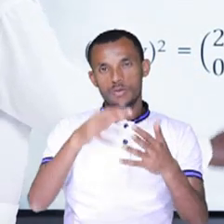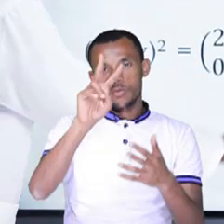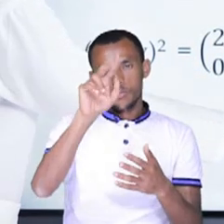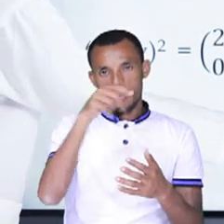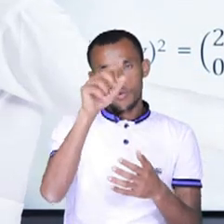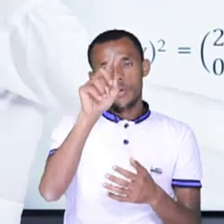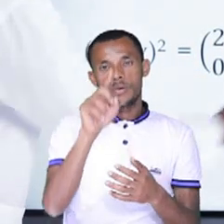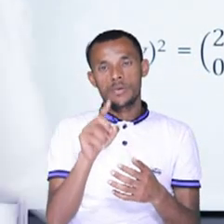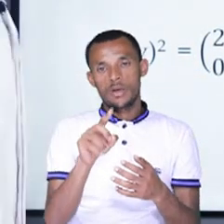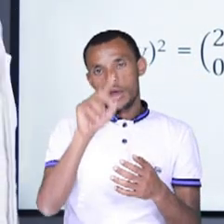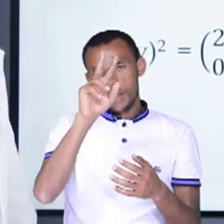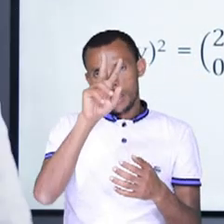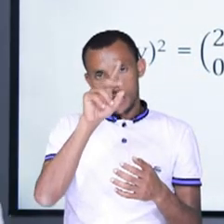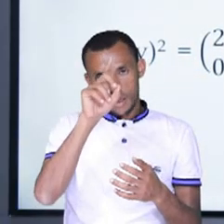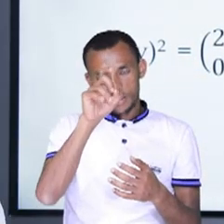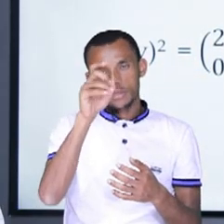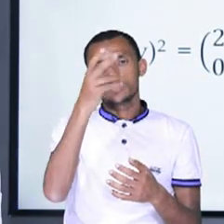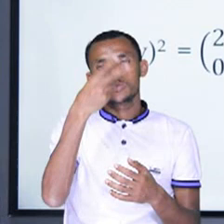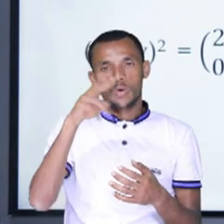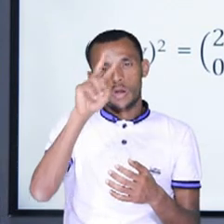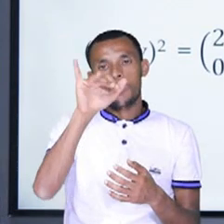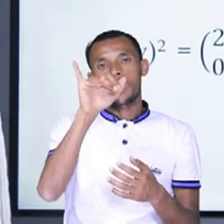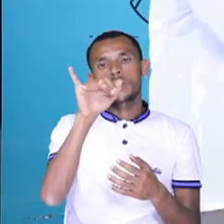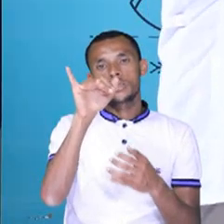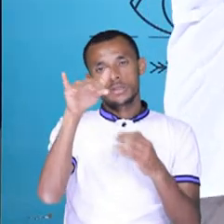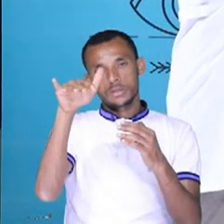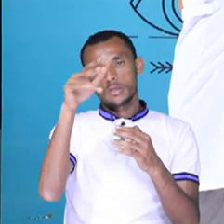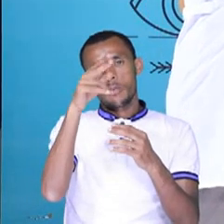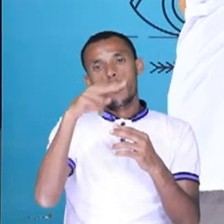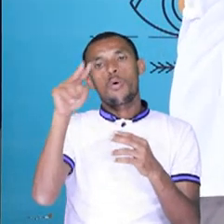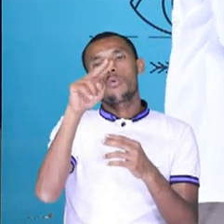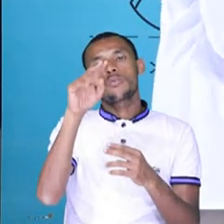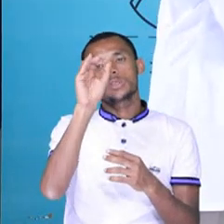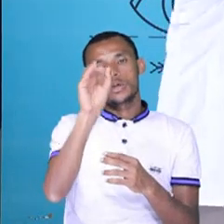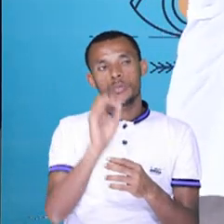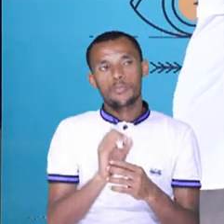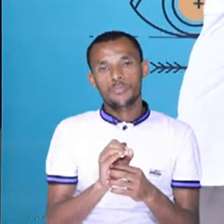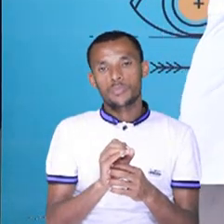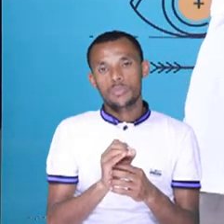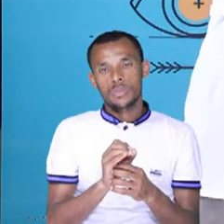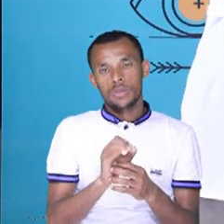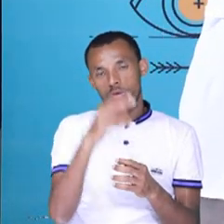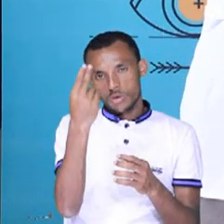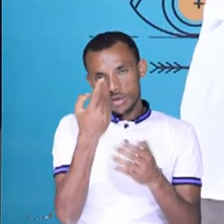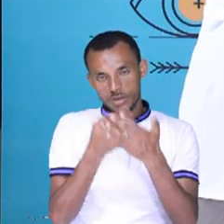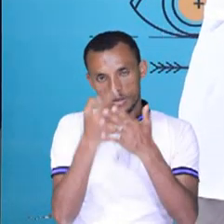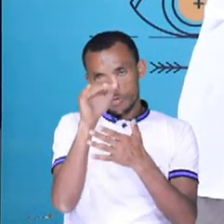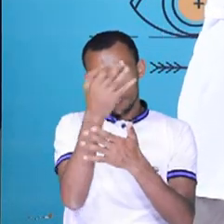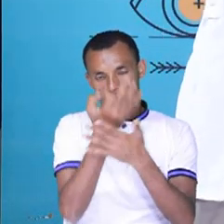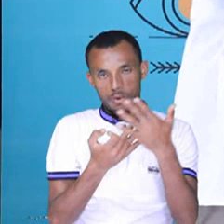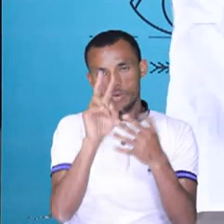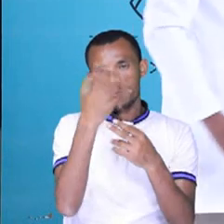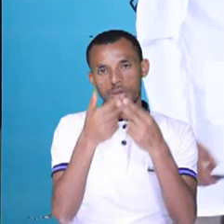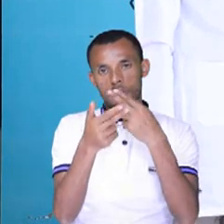gives 1, x squared times y to the power of 0. 2 above 1, what is that? Again, using the same formula,